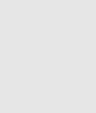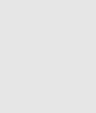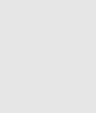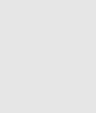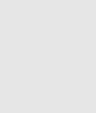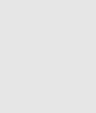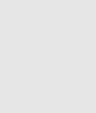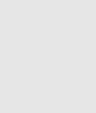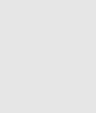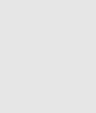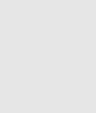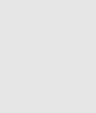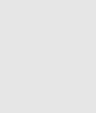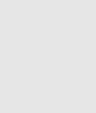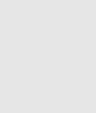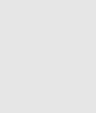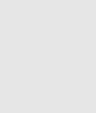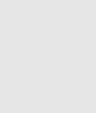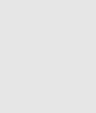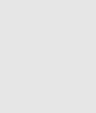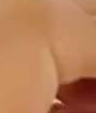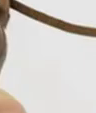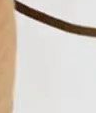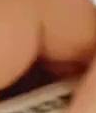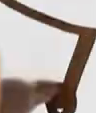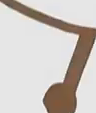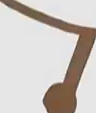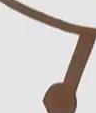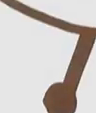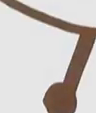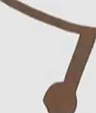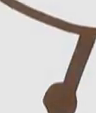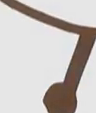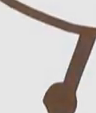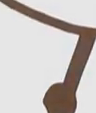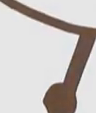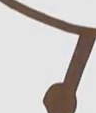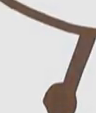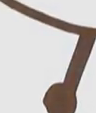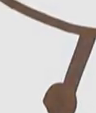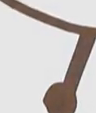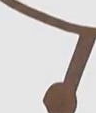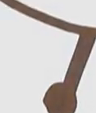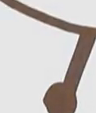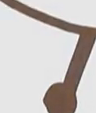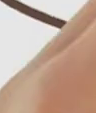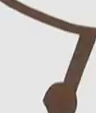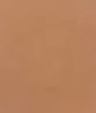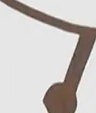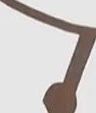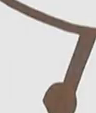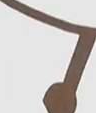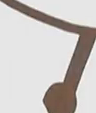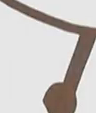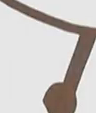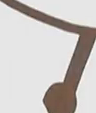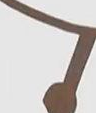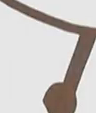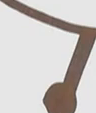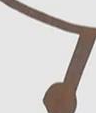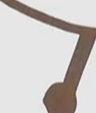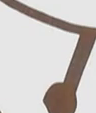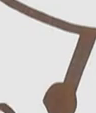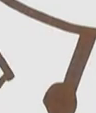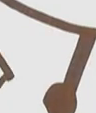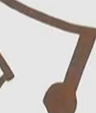mouse with poor memory, every object seems new. Imagine going to a car park and seeing a Ford Fiesta parked next to an alien spaceship. You